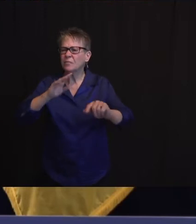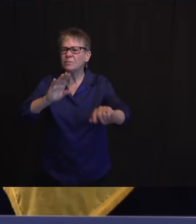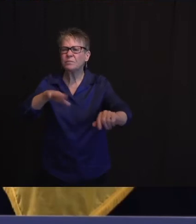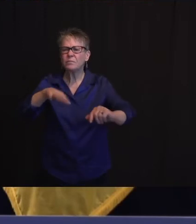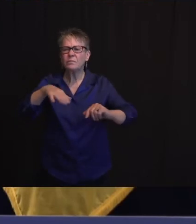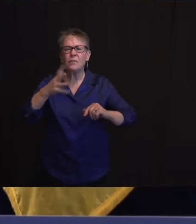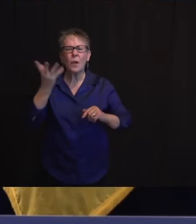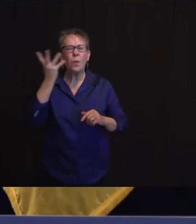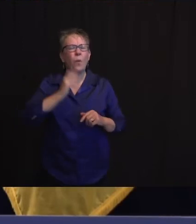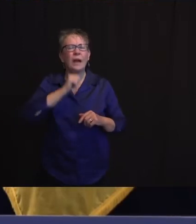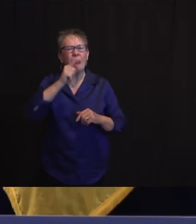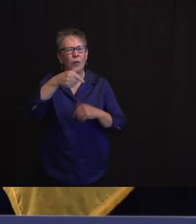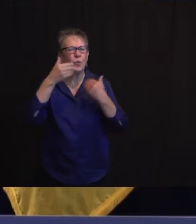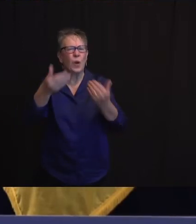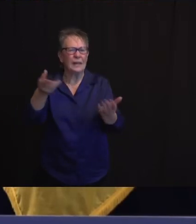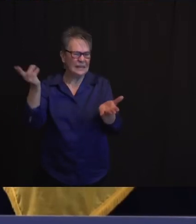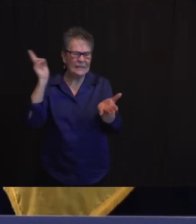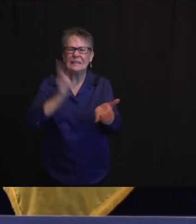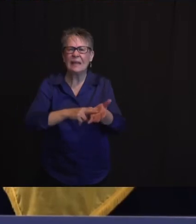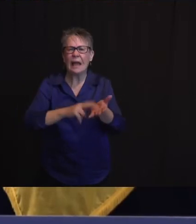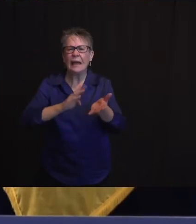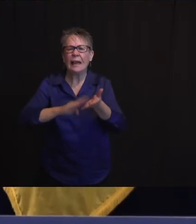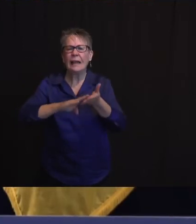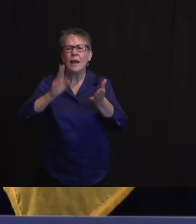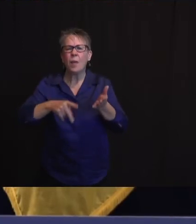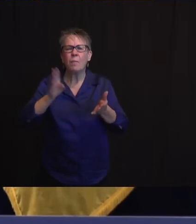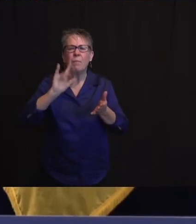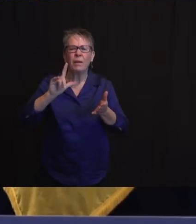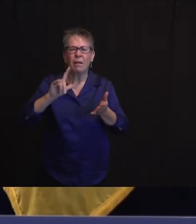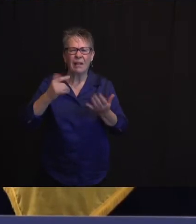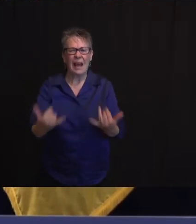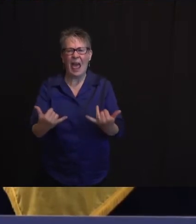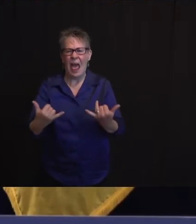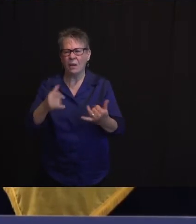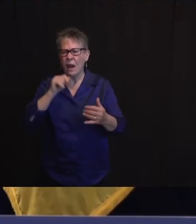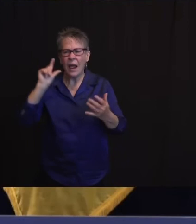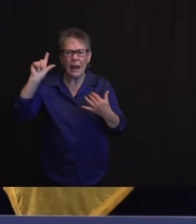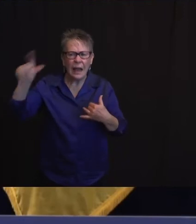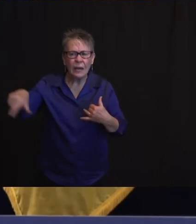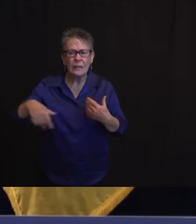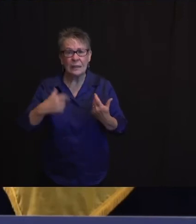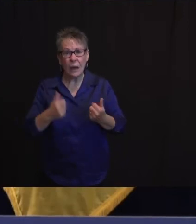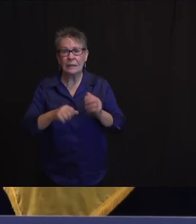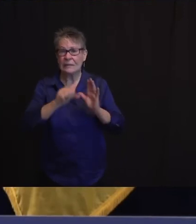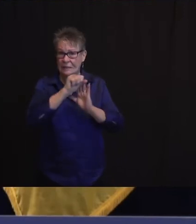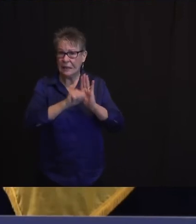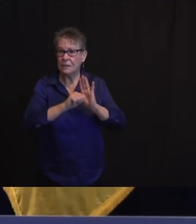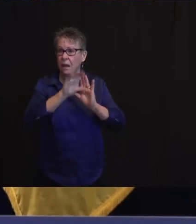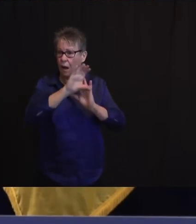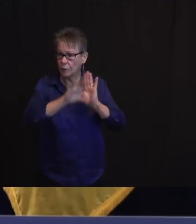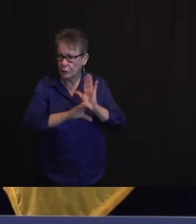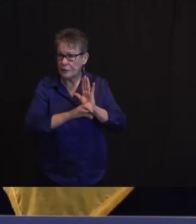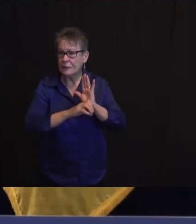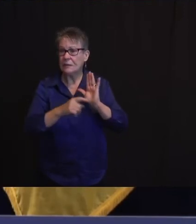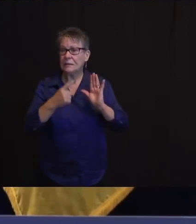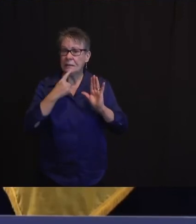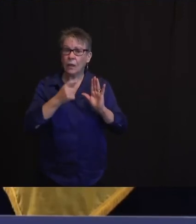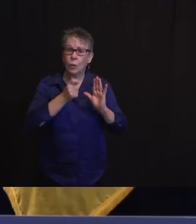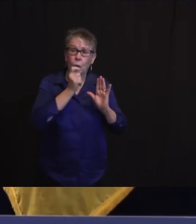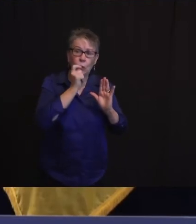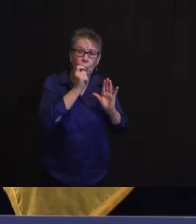now effectively a constitutional crisis because the Constitution, the state constitution, says weed is legal, but the law says